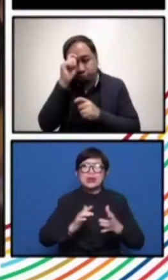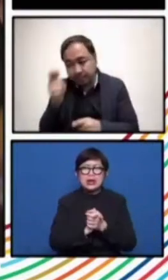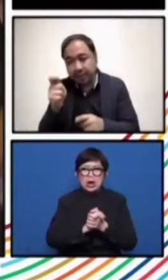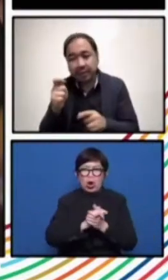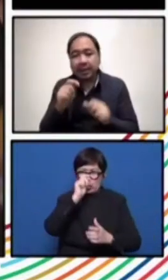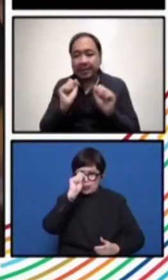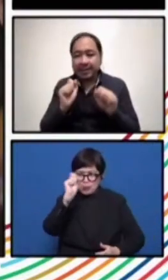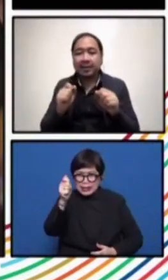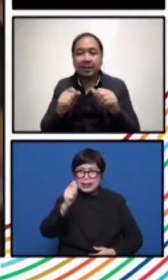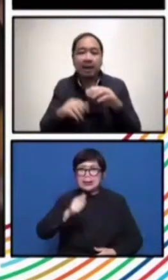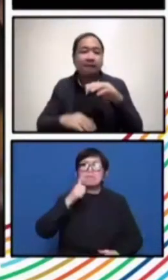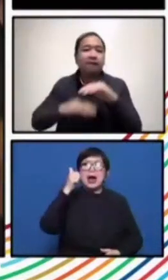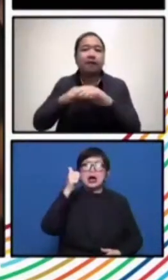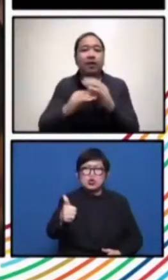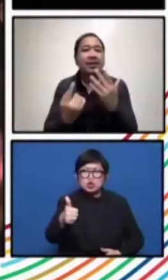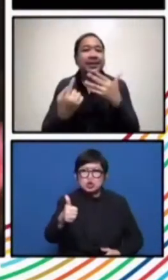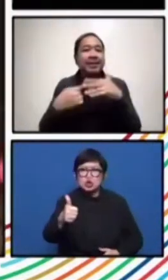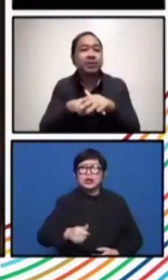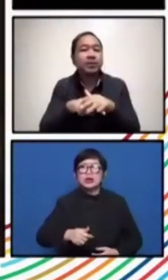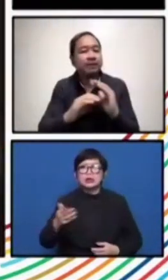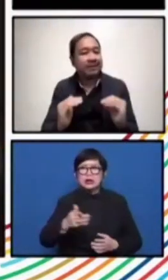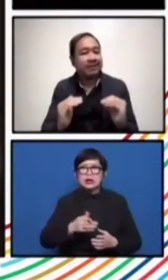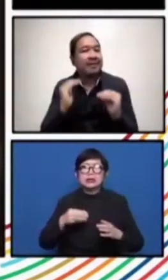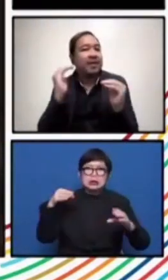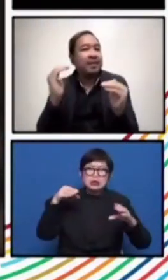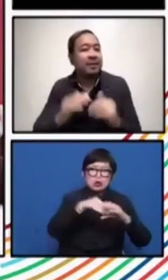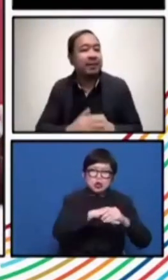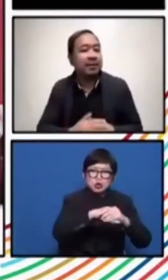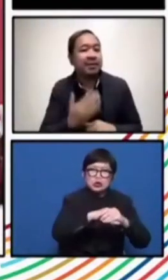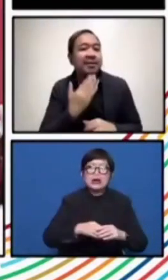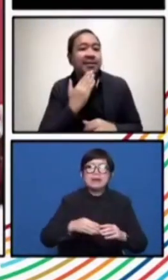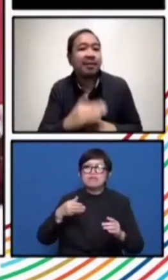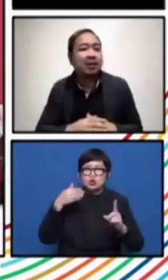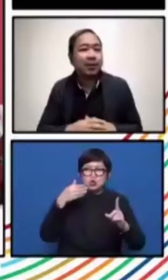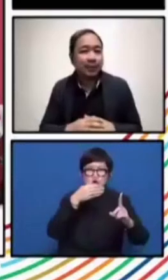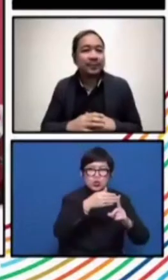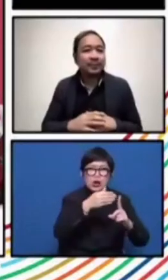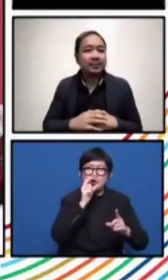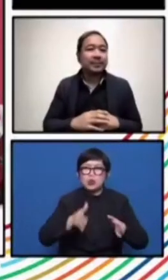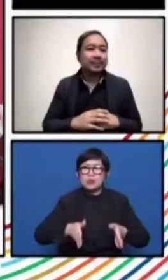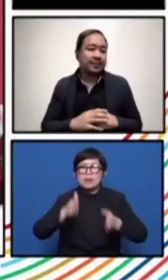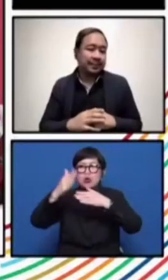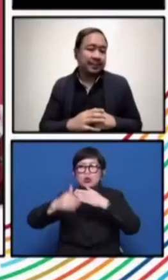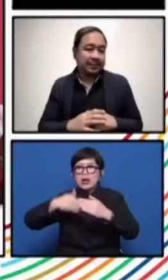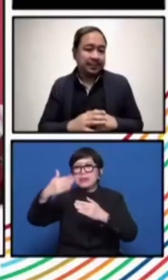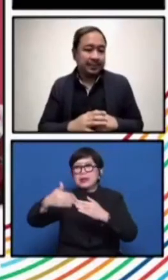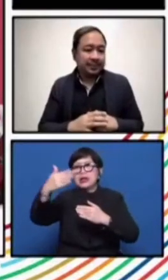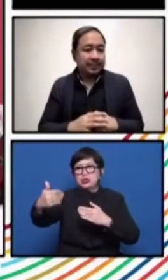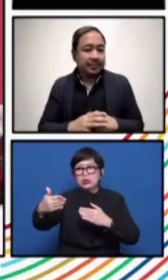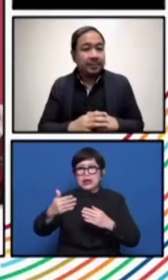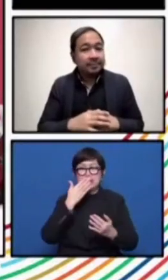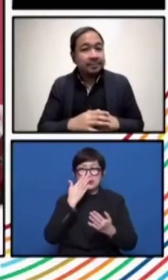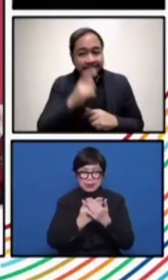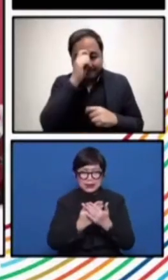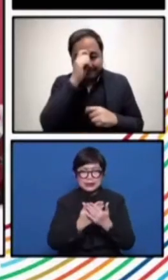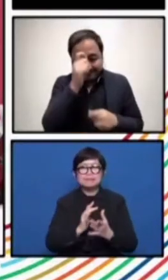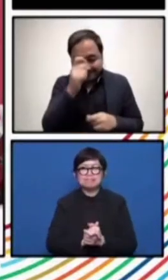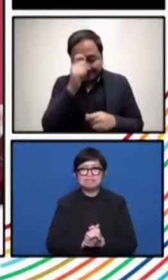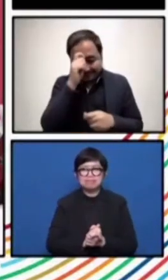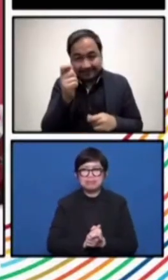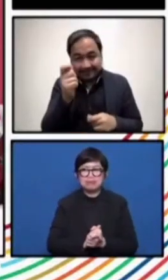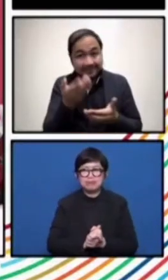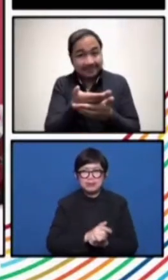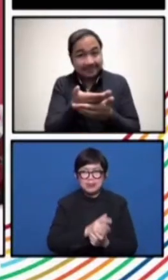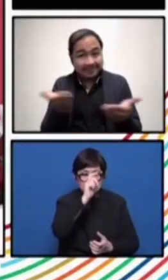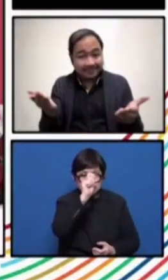development thank you thank you very much distinguish excellencies